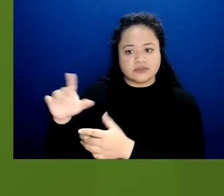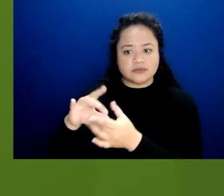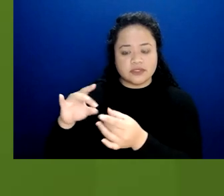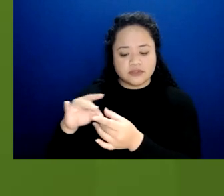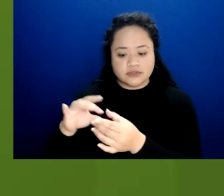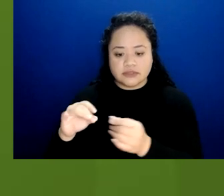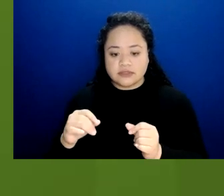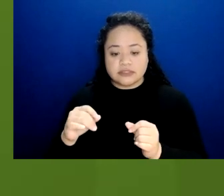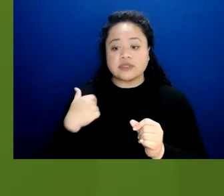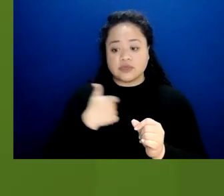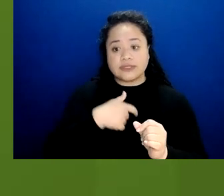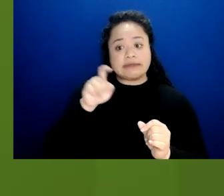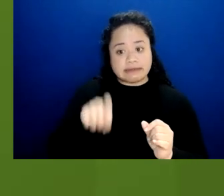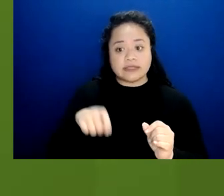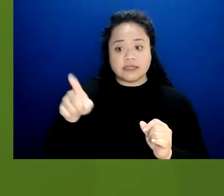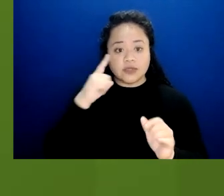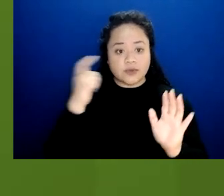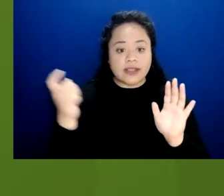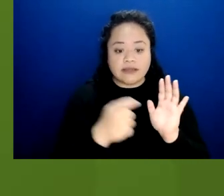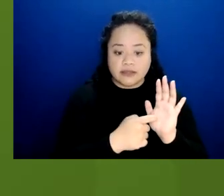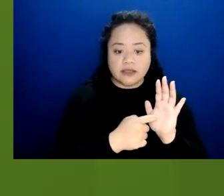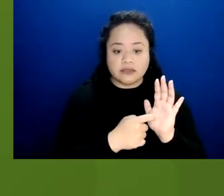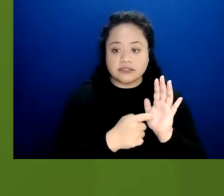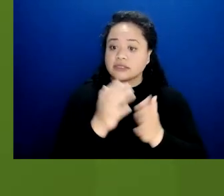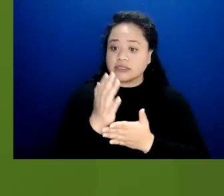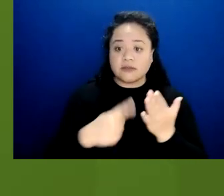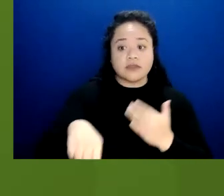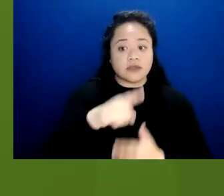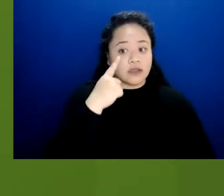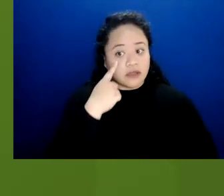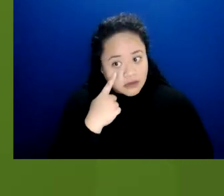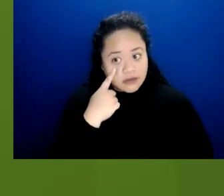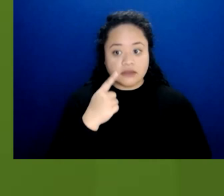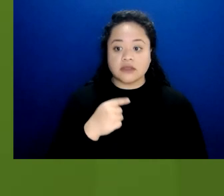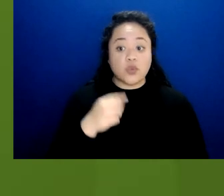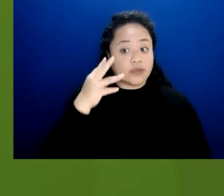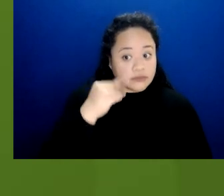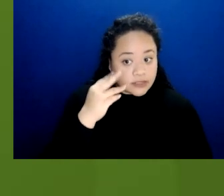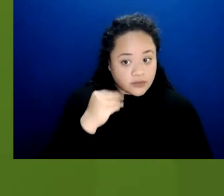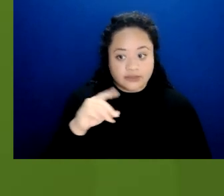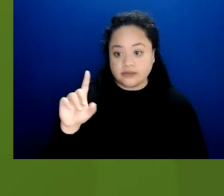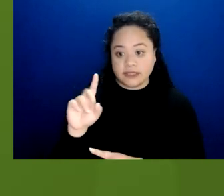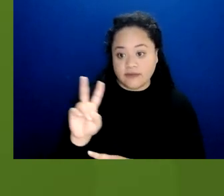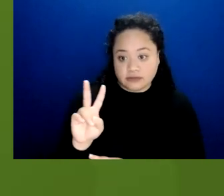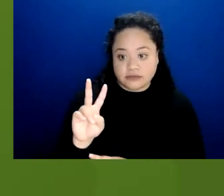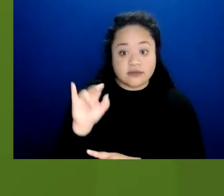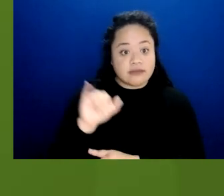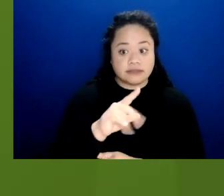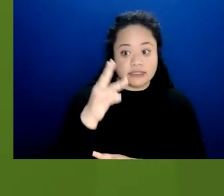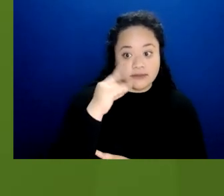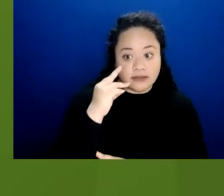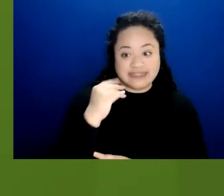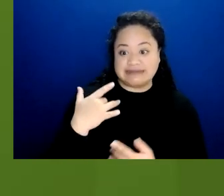we know that those who have witnessed domestic violence growing up, for example, are so much more likely to have that be something in their life later or to